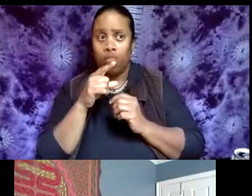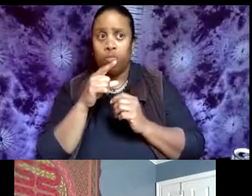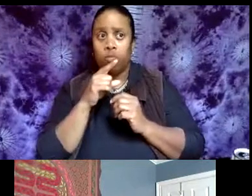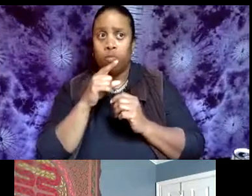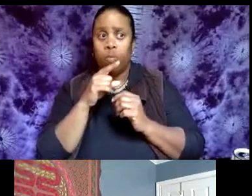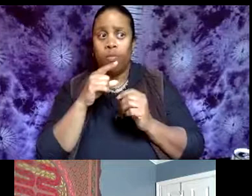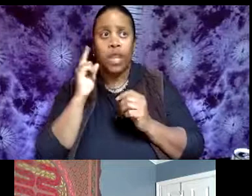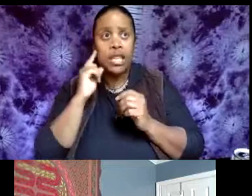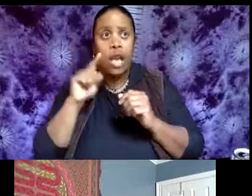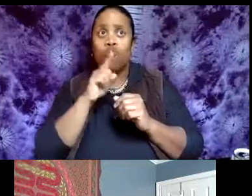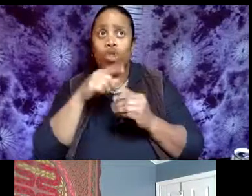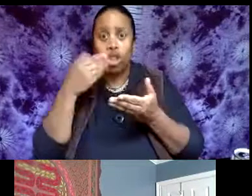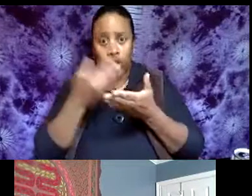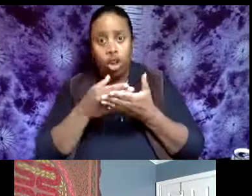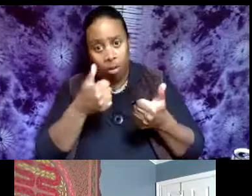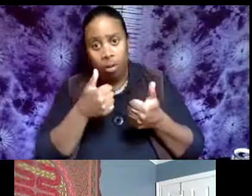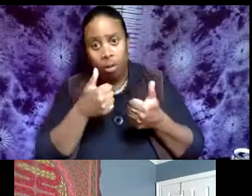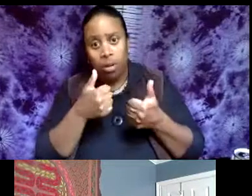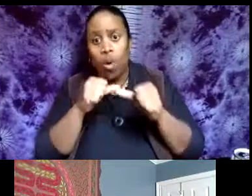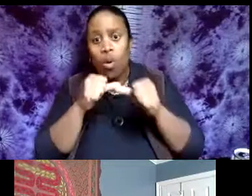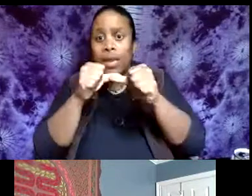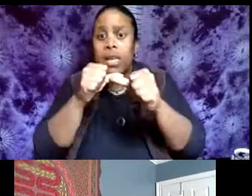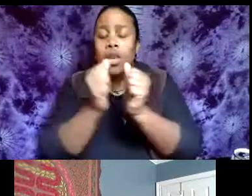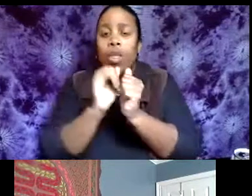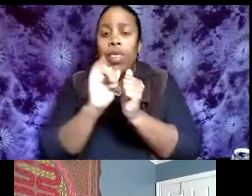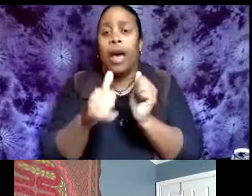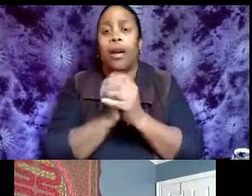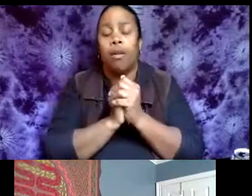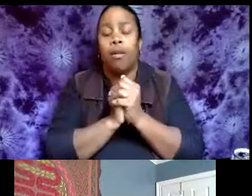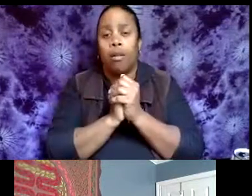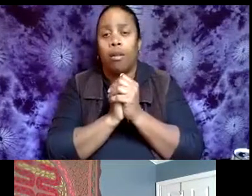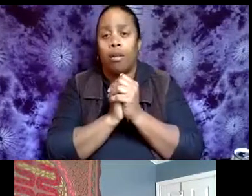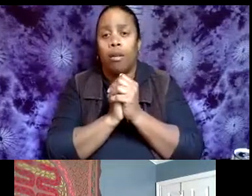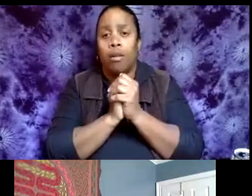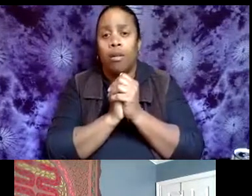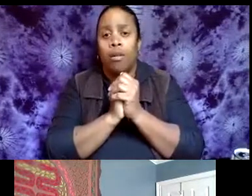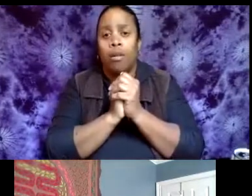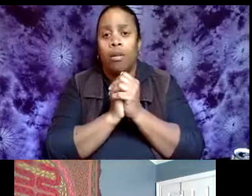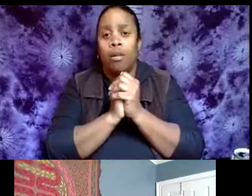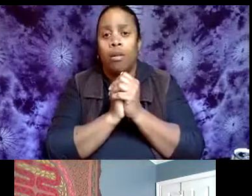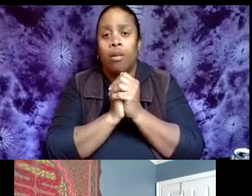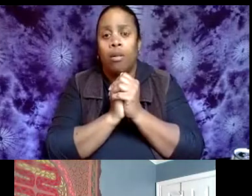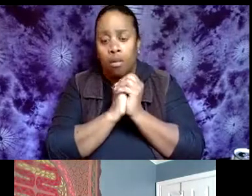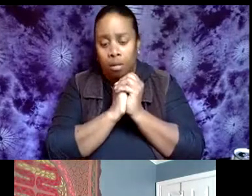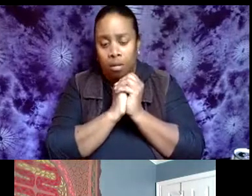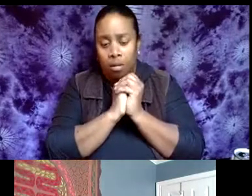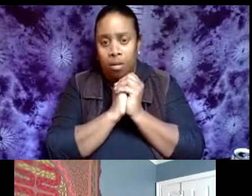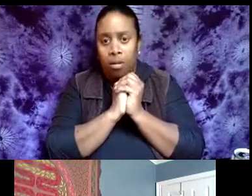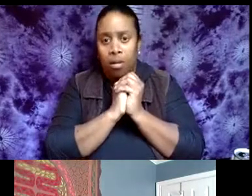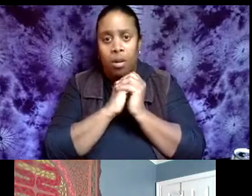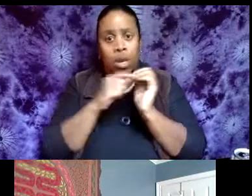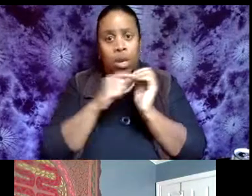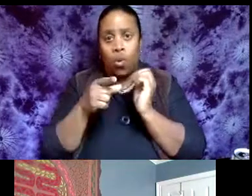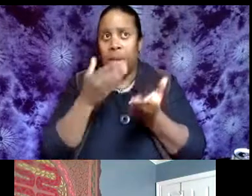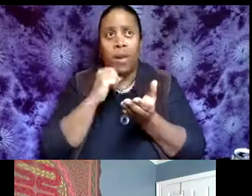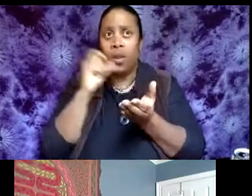So continuing with things like that in whatever language feels good for you, that's great. And then you may not need to do this as much, like you